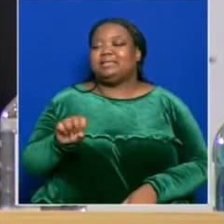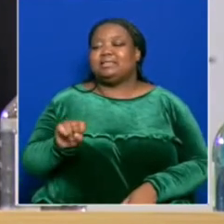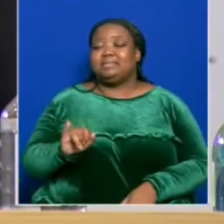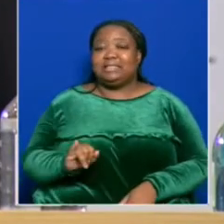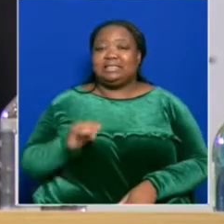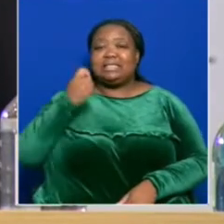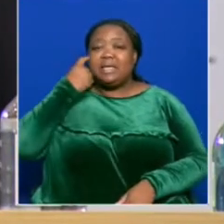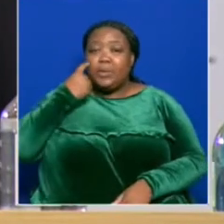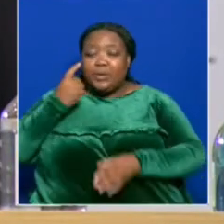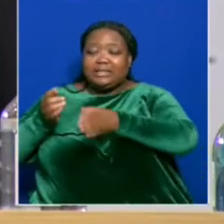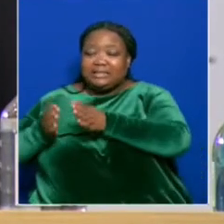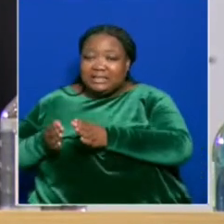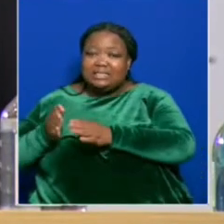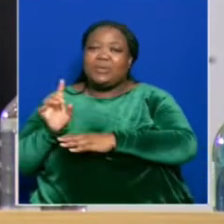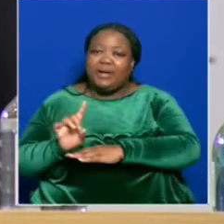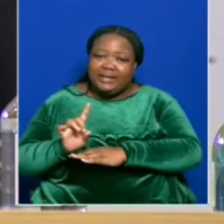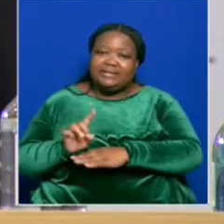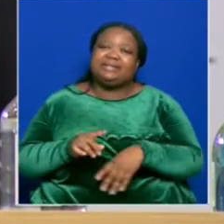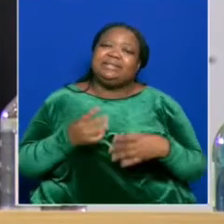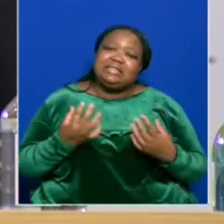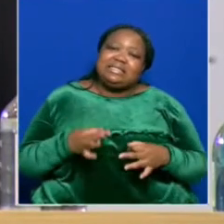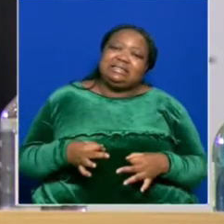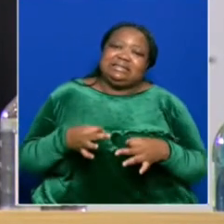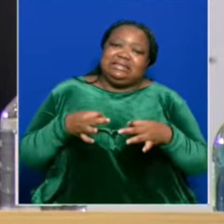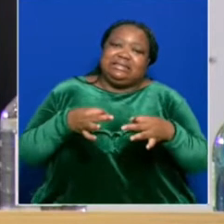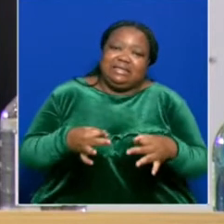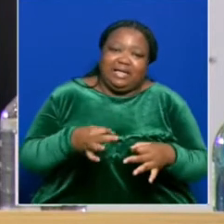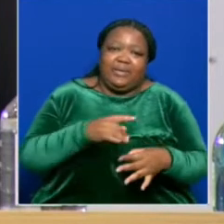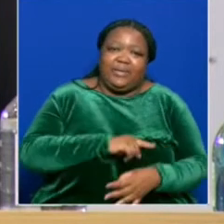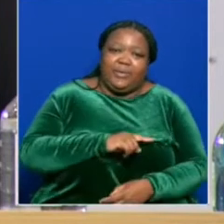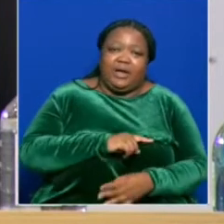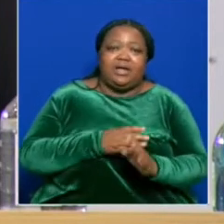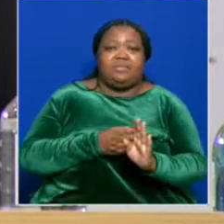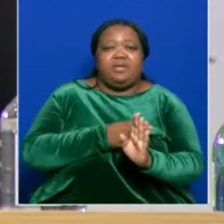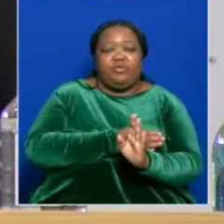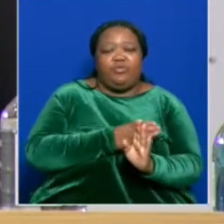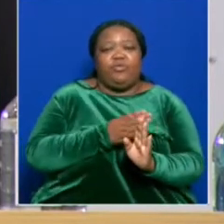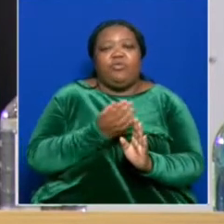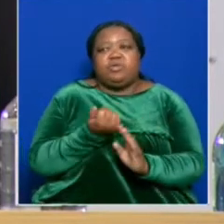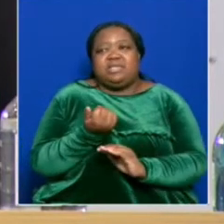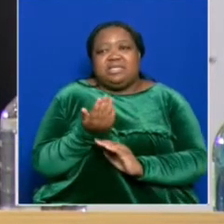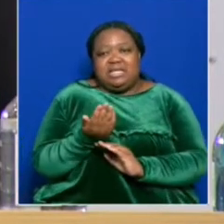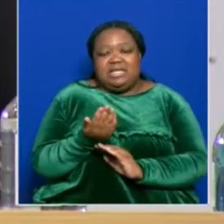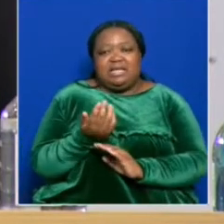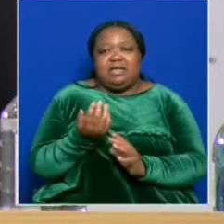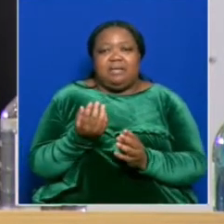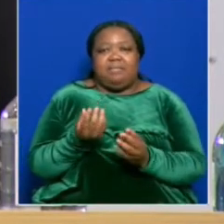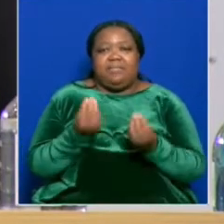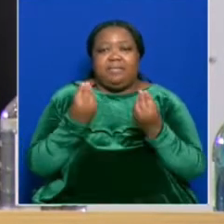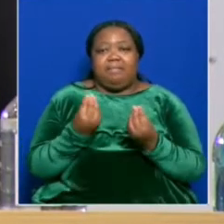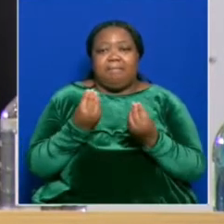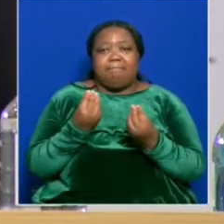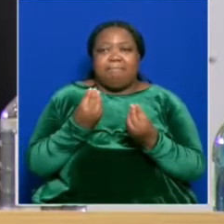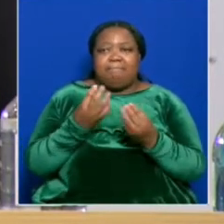was the result of this delay is that the previous tender or the award, which has already expired,